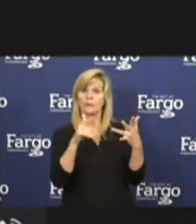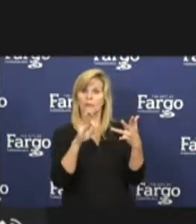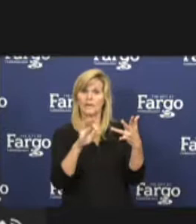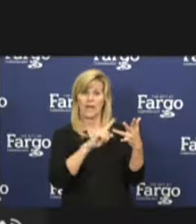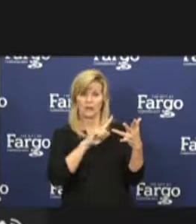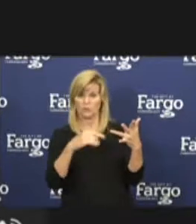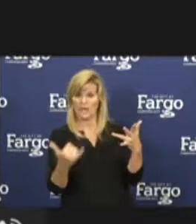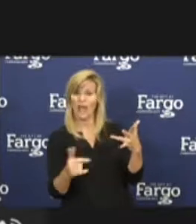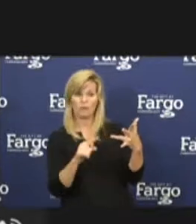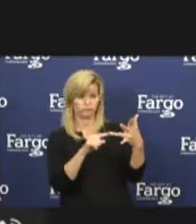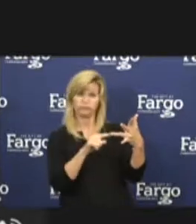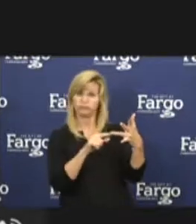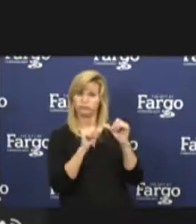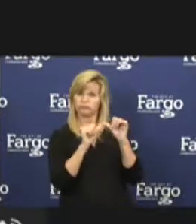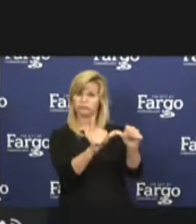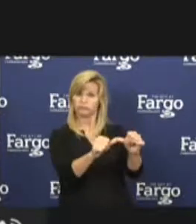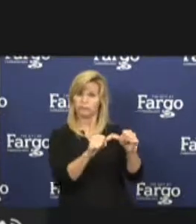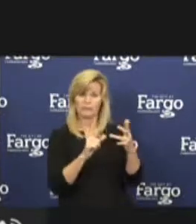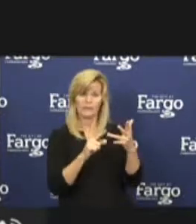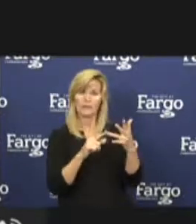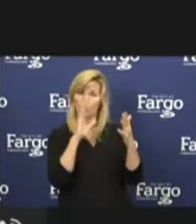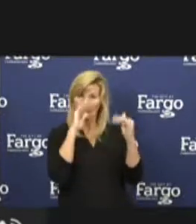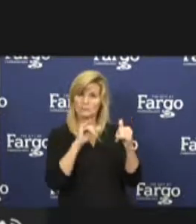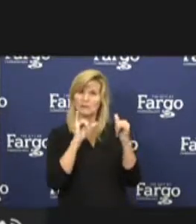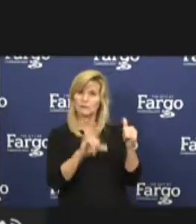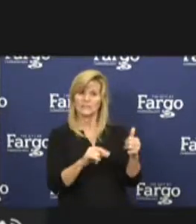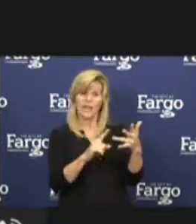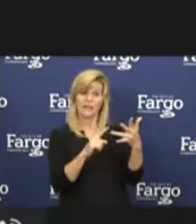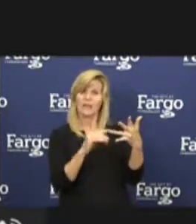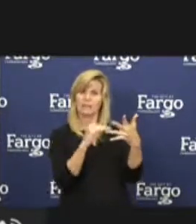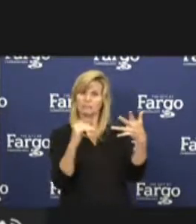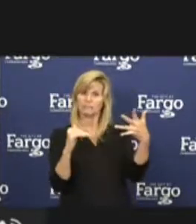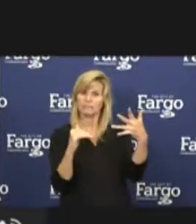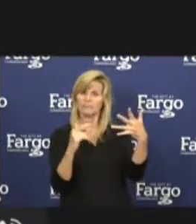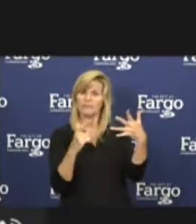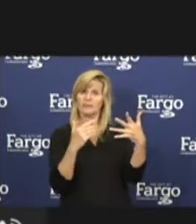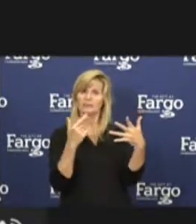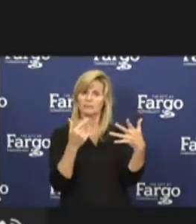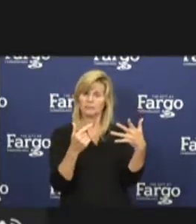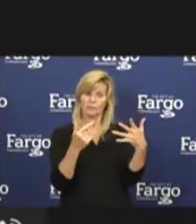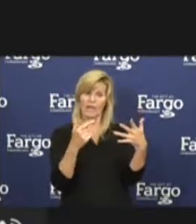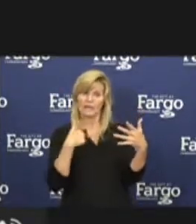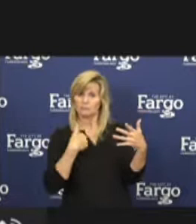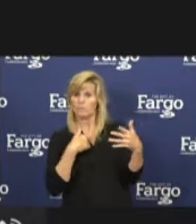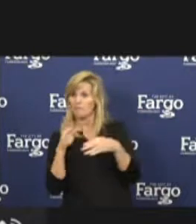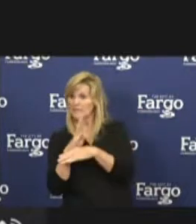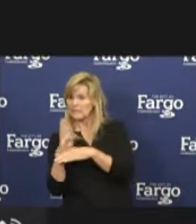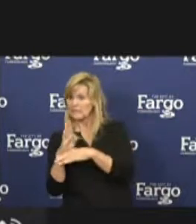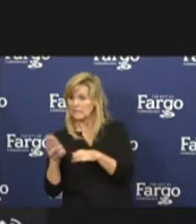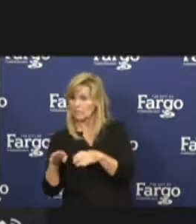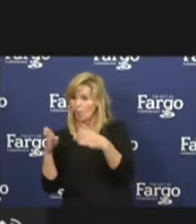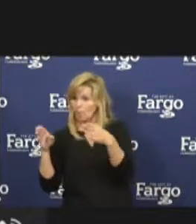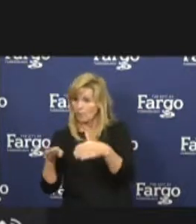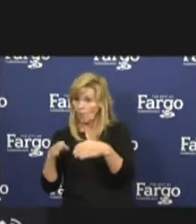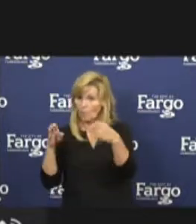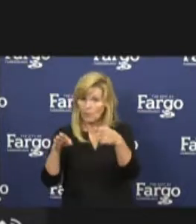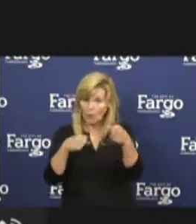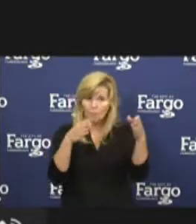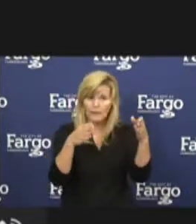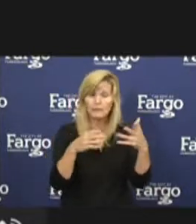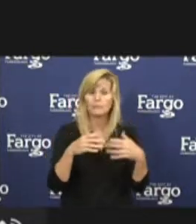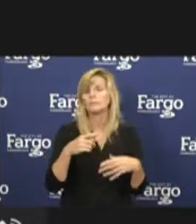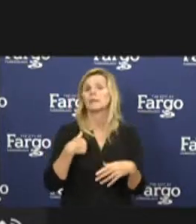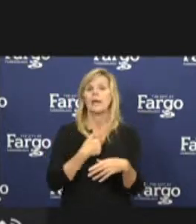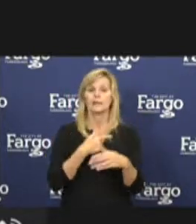and actually we expect to be here for a while, given the unknowns as businesses continue to restart and as